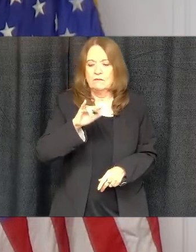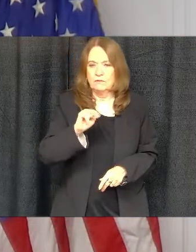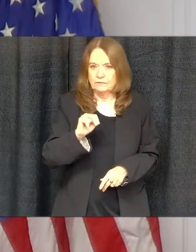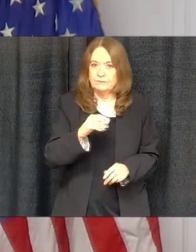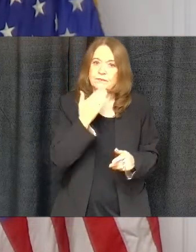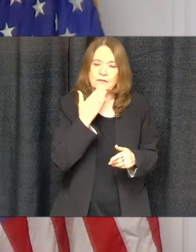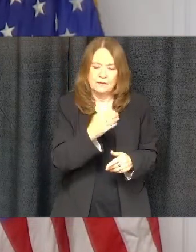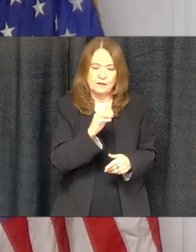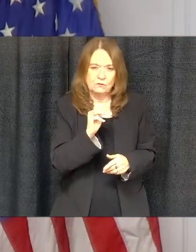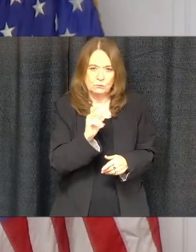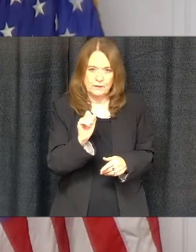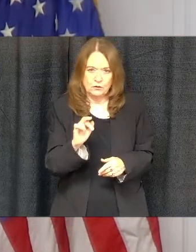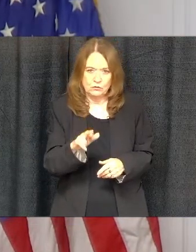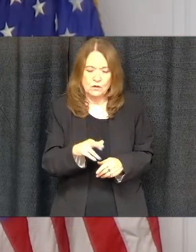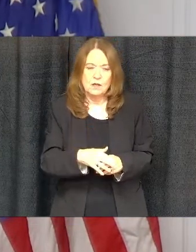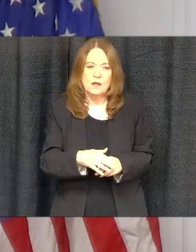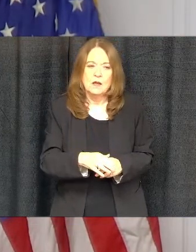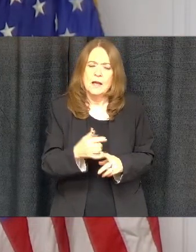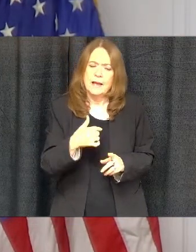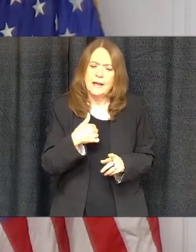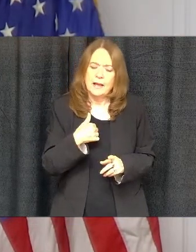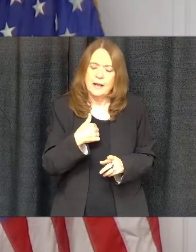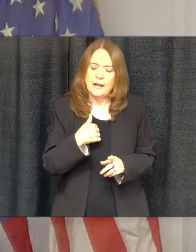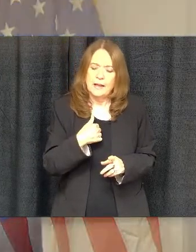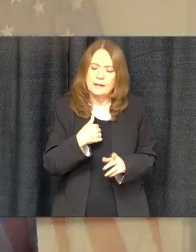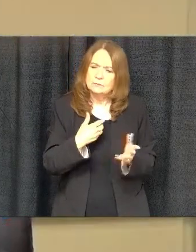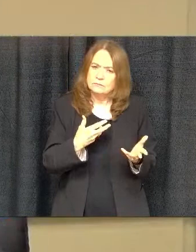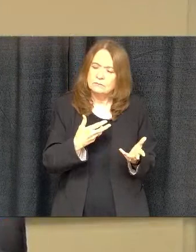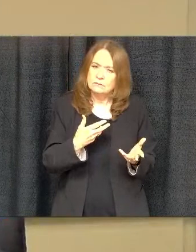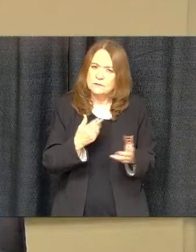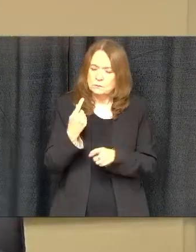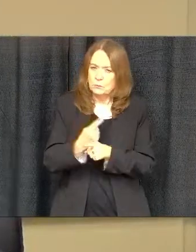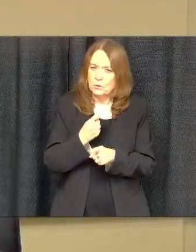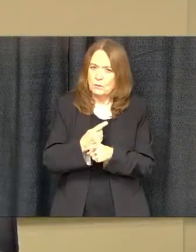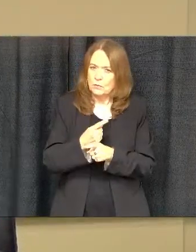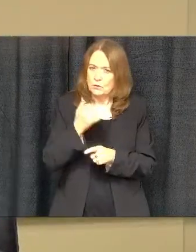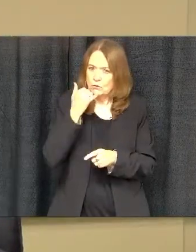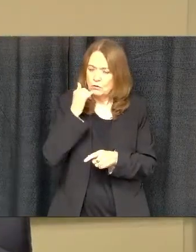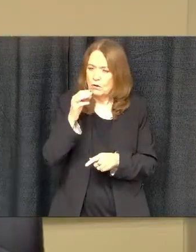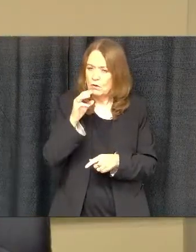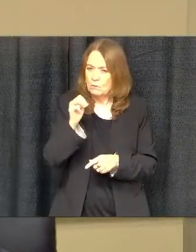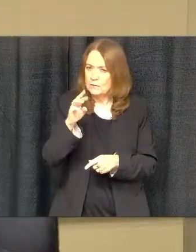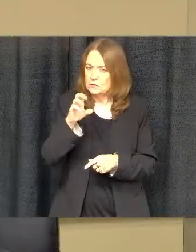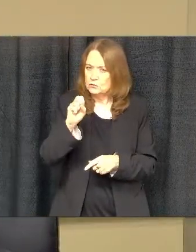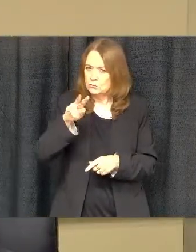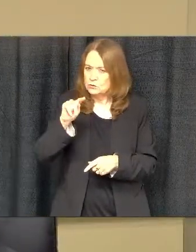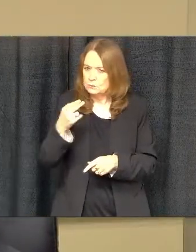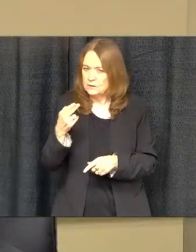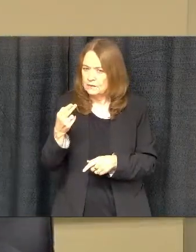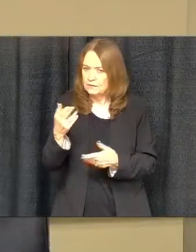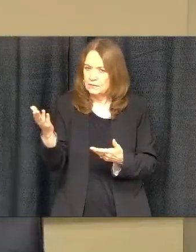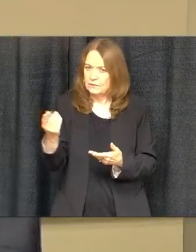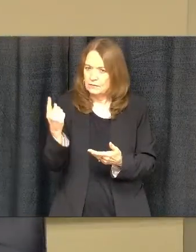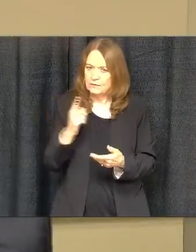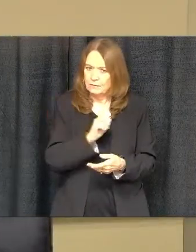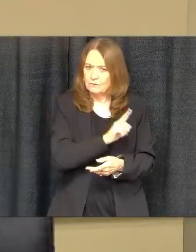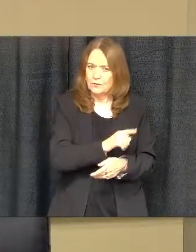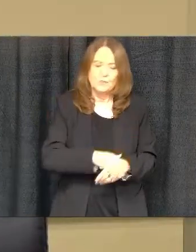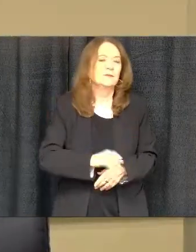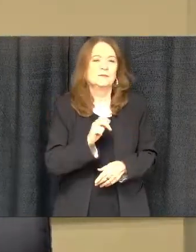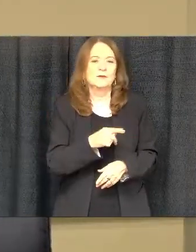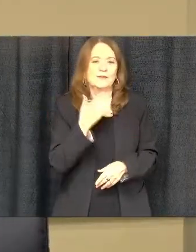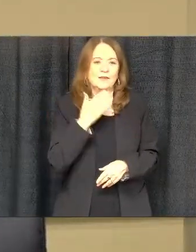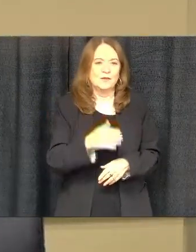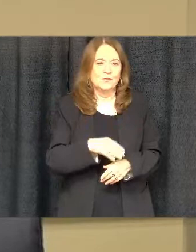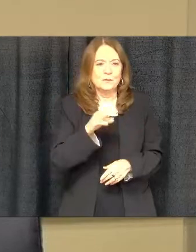Thank you, Mayor. I do, would it be proper to call Mr. Smith forward? Sure. Thank you.